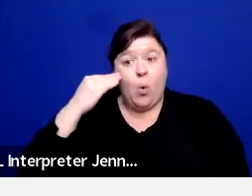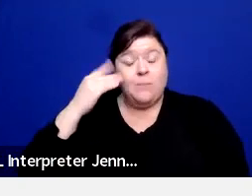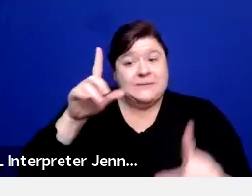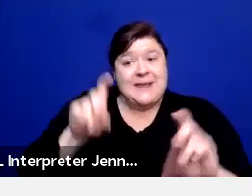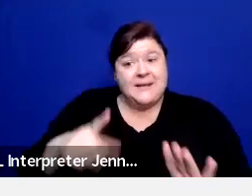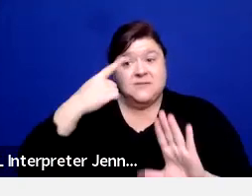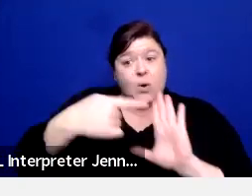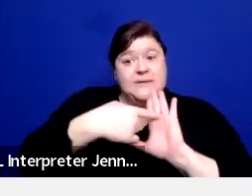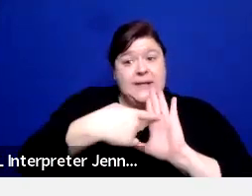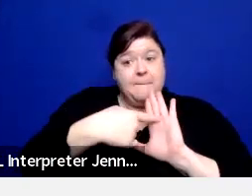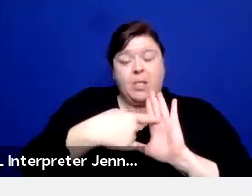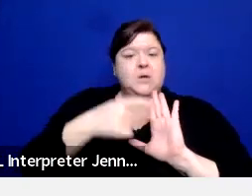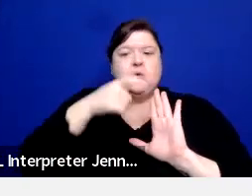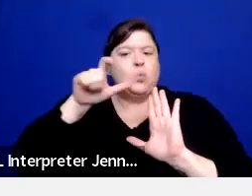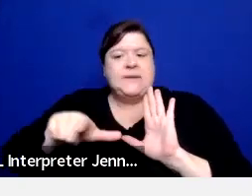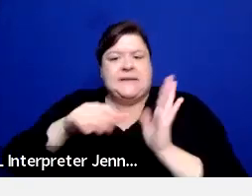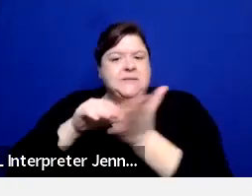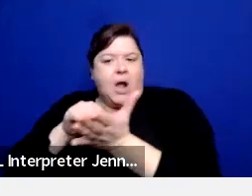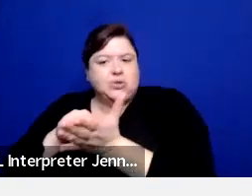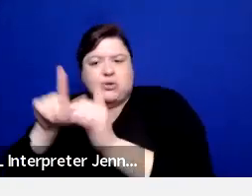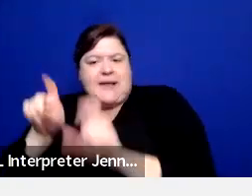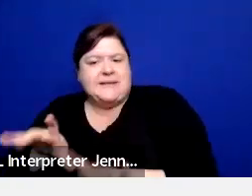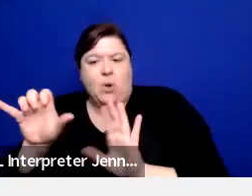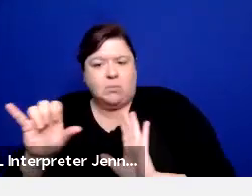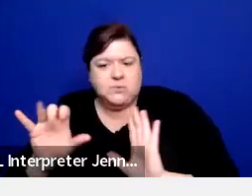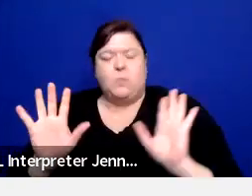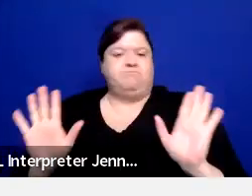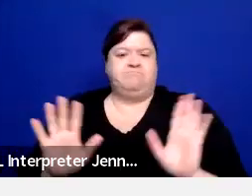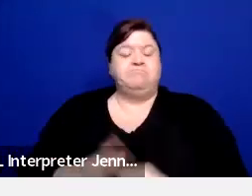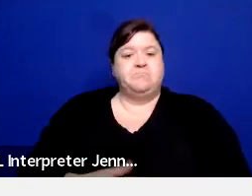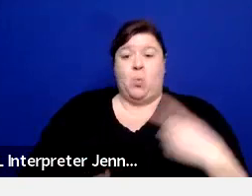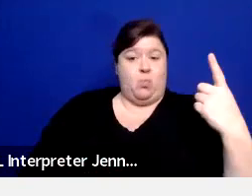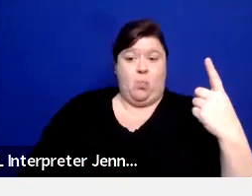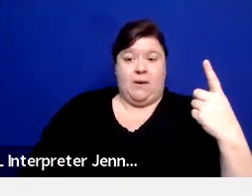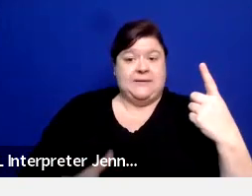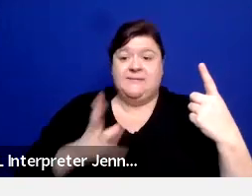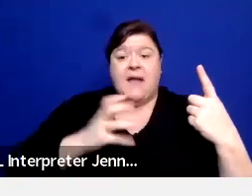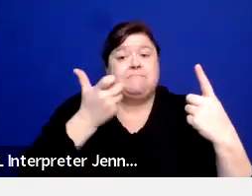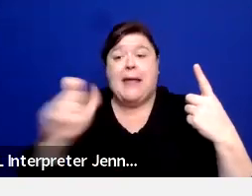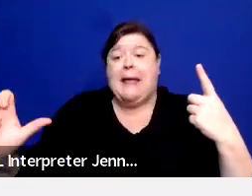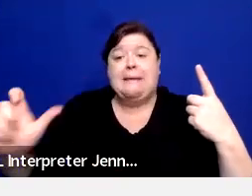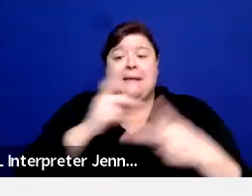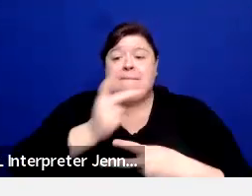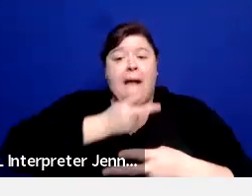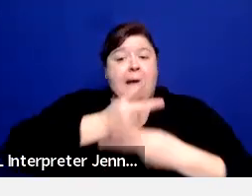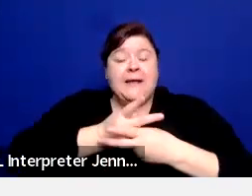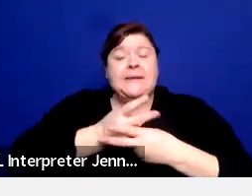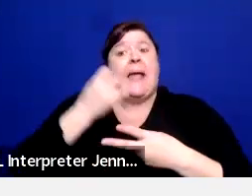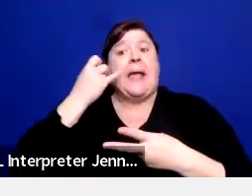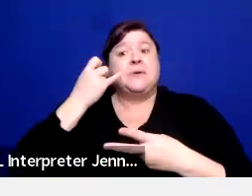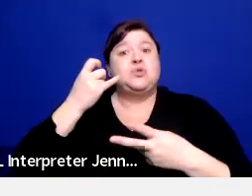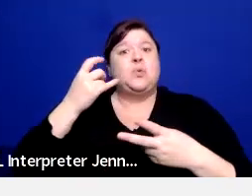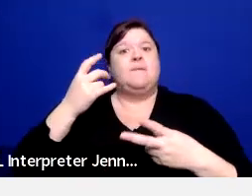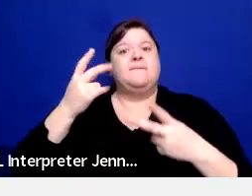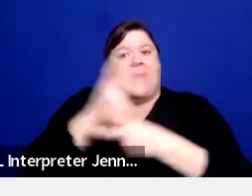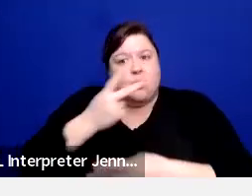get confirmation by a PCR test. So any type of test can be used to determine if you have COVID, if you've been exposed, or